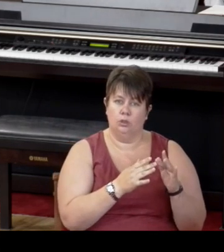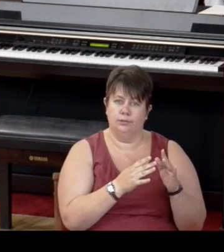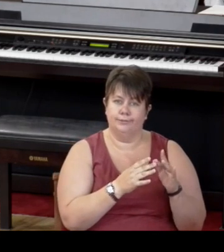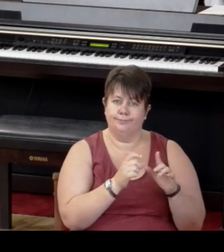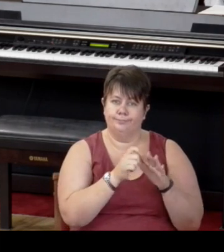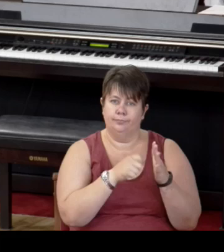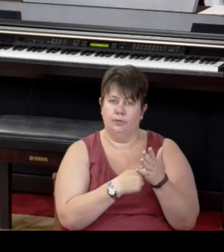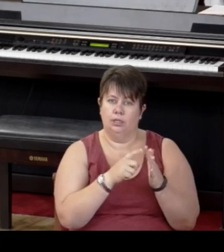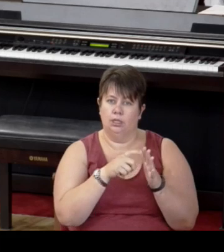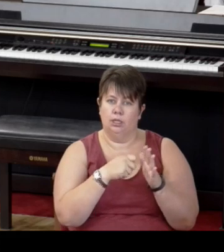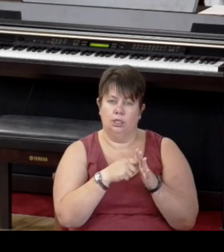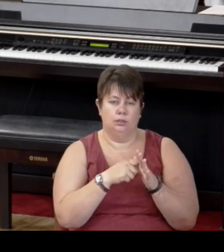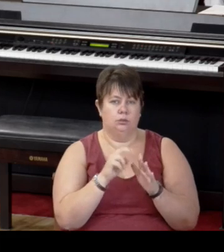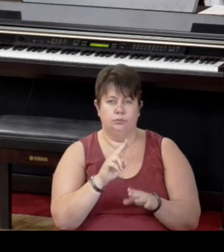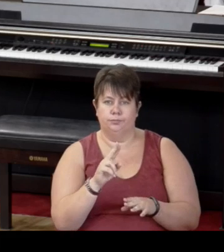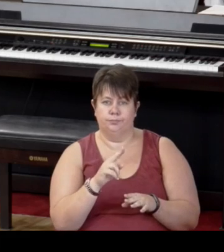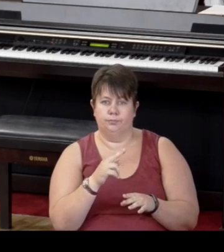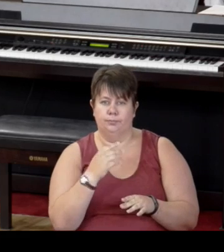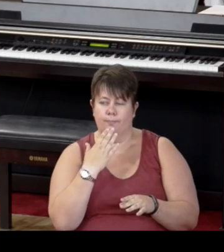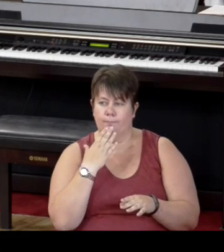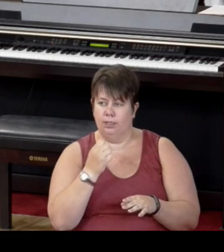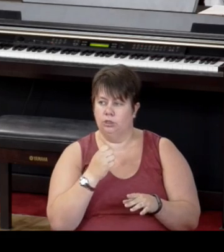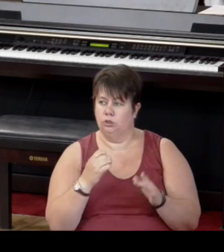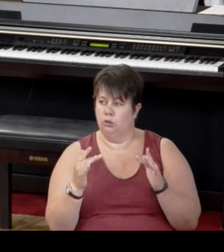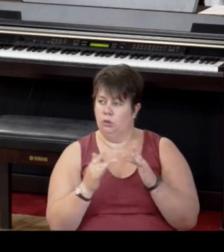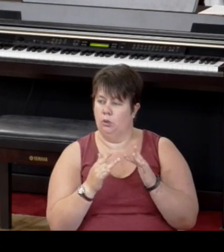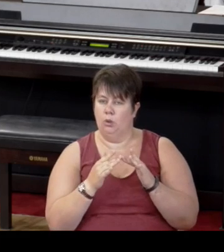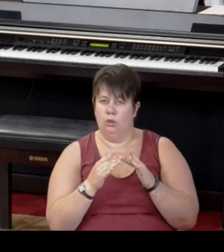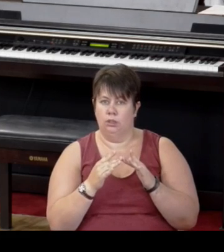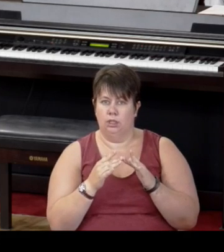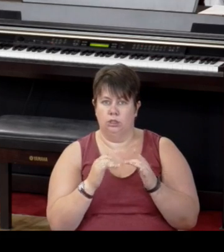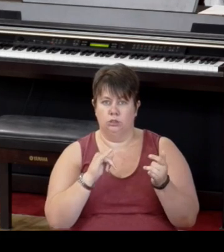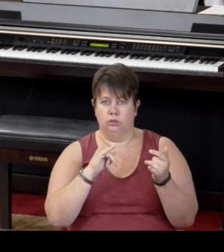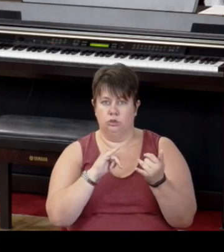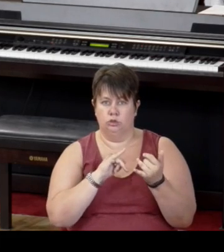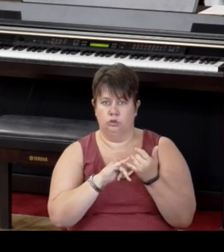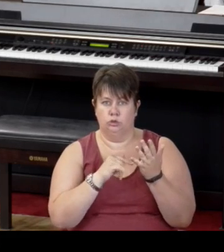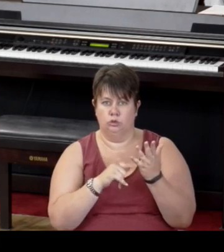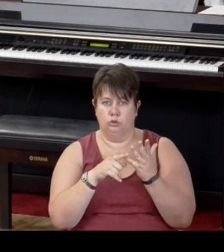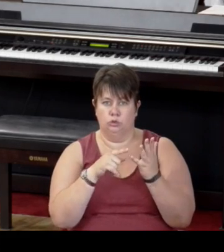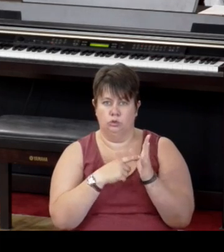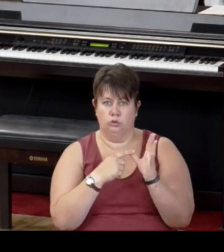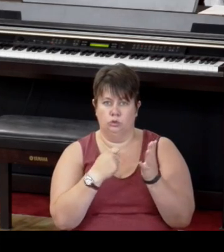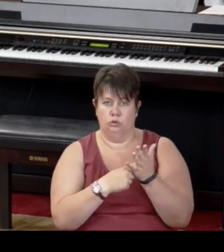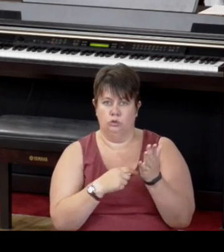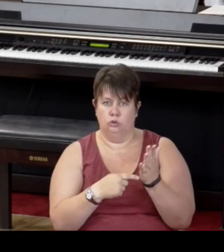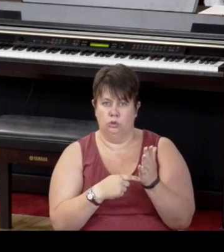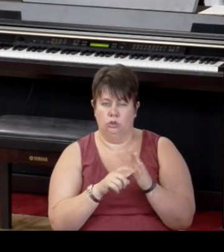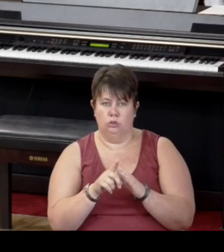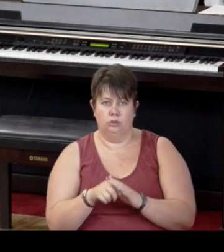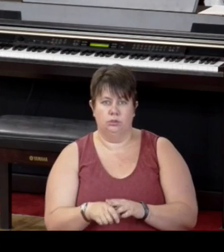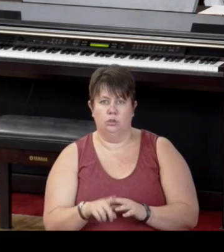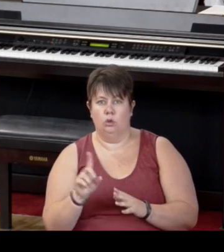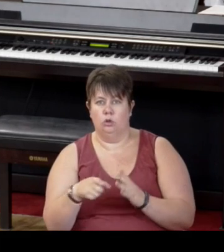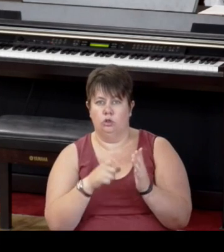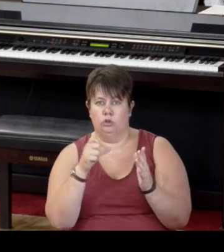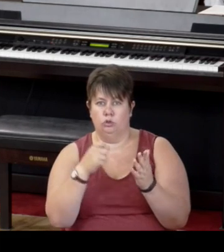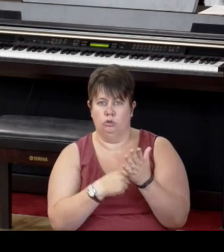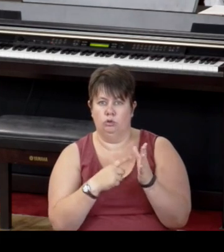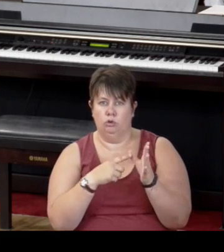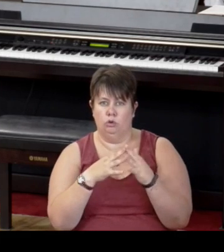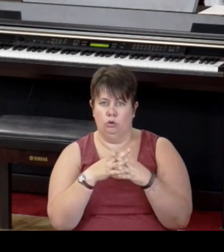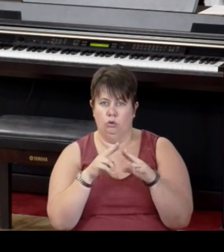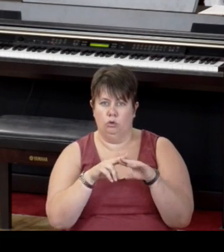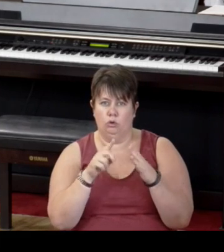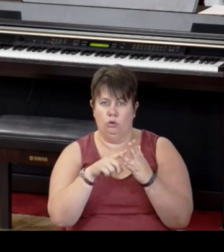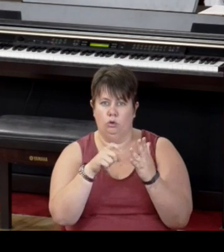either contact myself or Crawford Moffat, as we'll be looking after you in Derek's absence. So anything at all, please